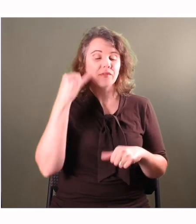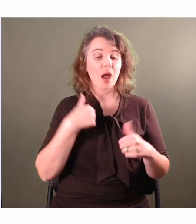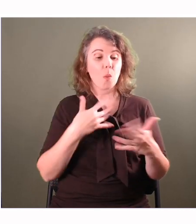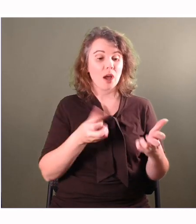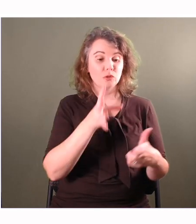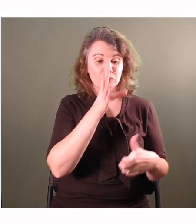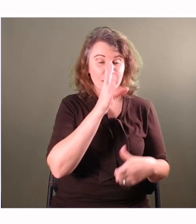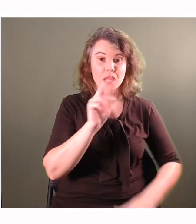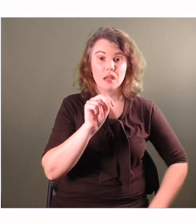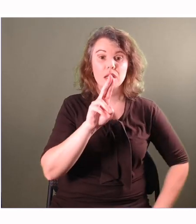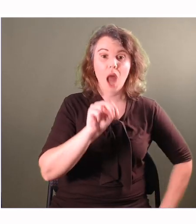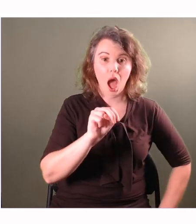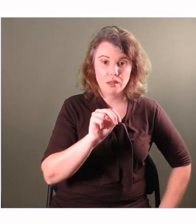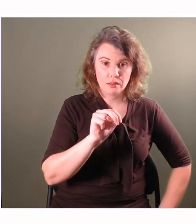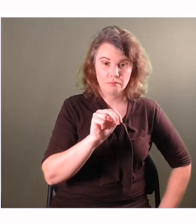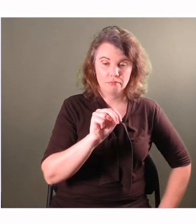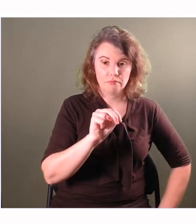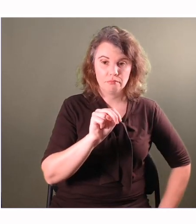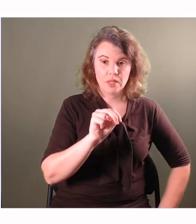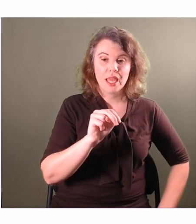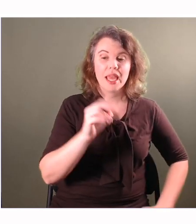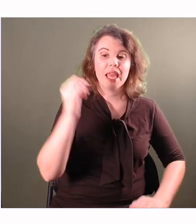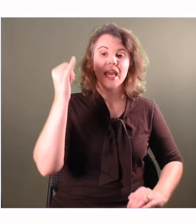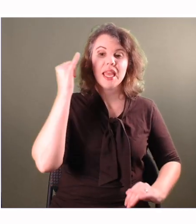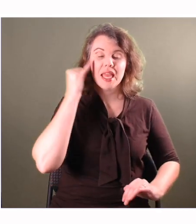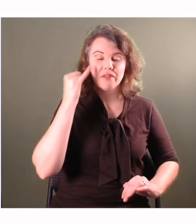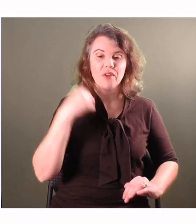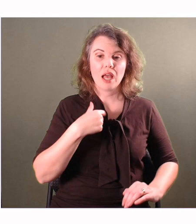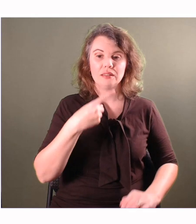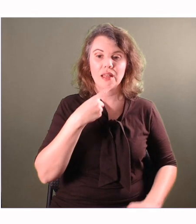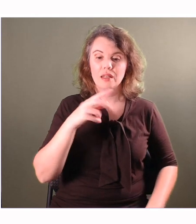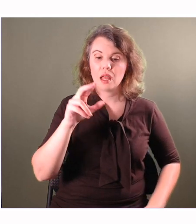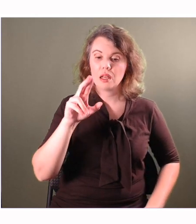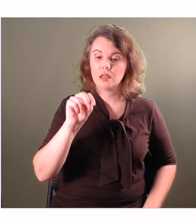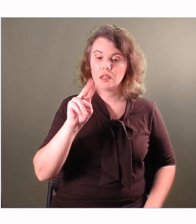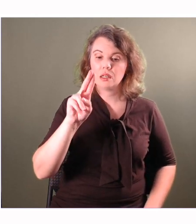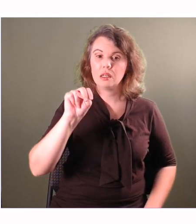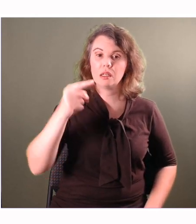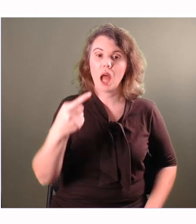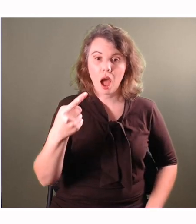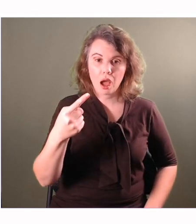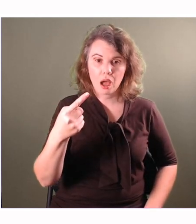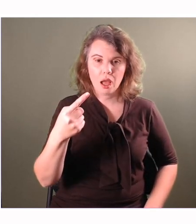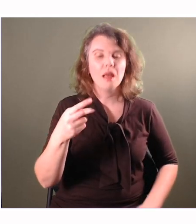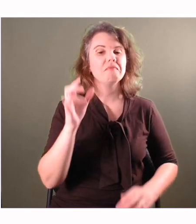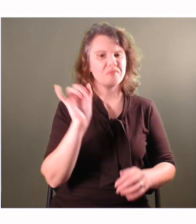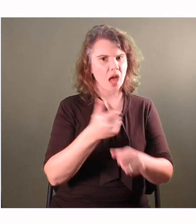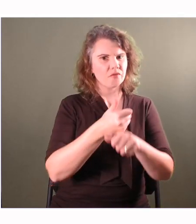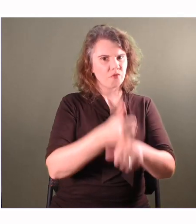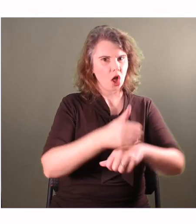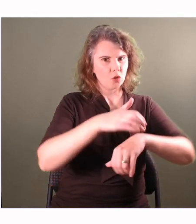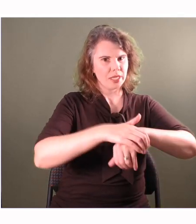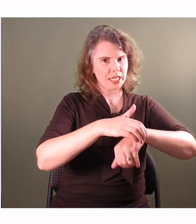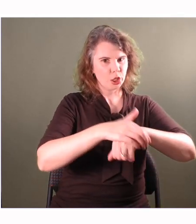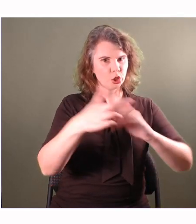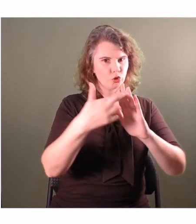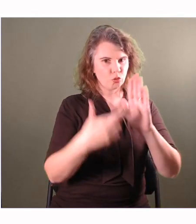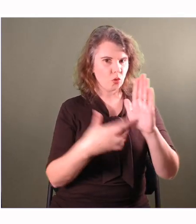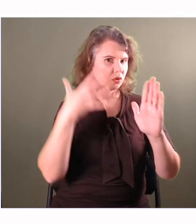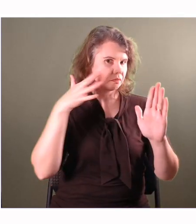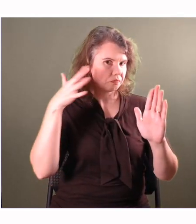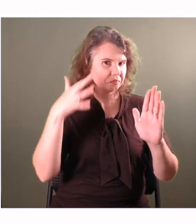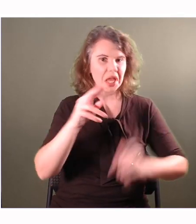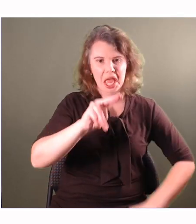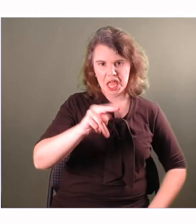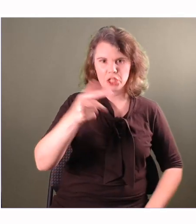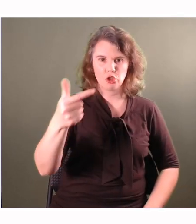I'm trying to say the word none. If I said nung instead of none, that would be phonotactically legal because